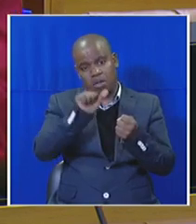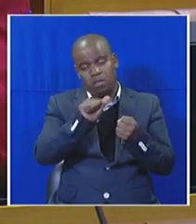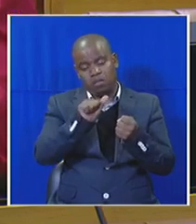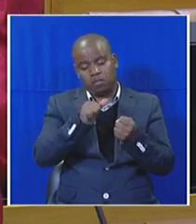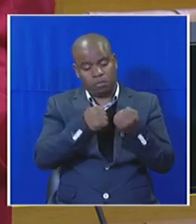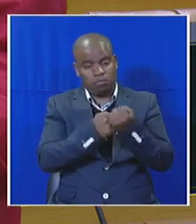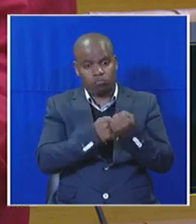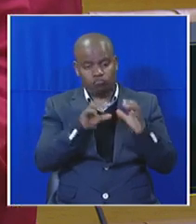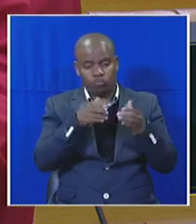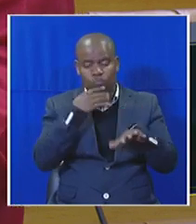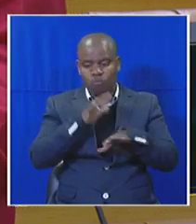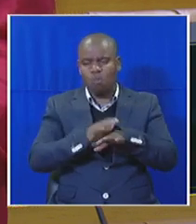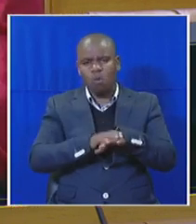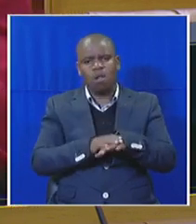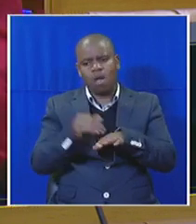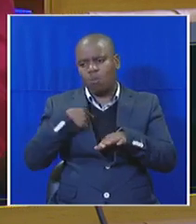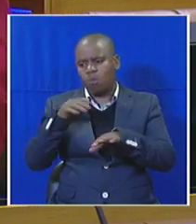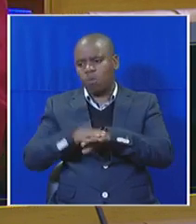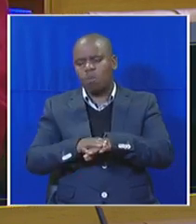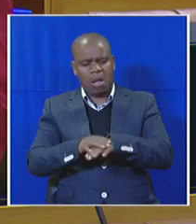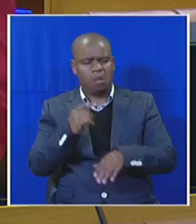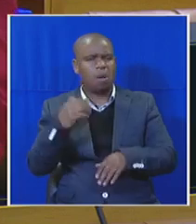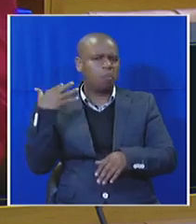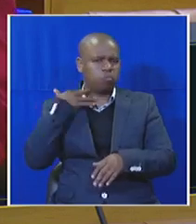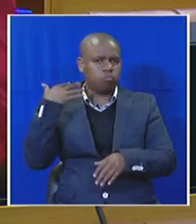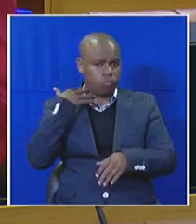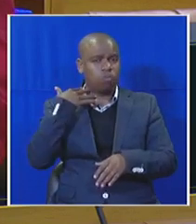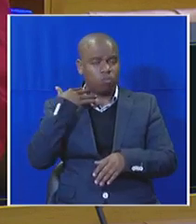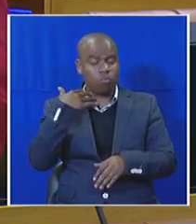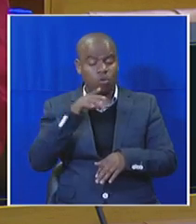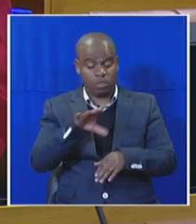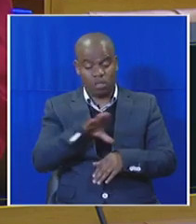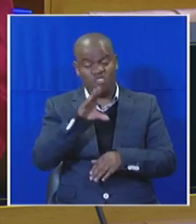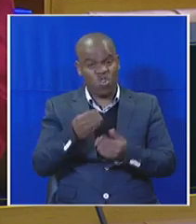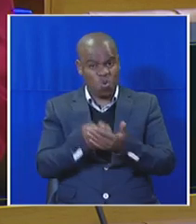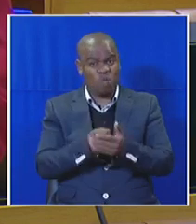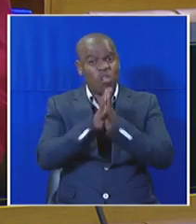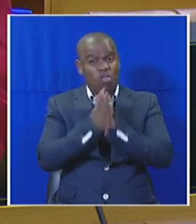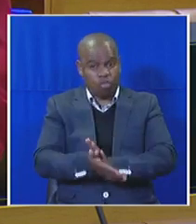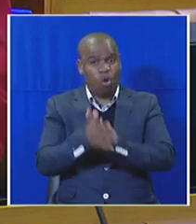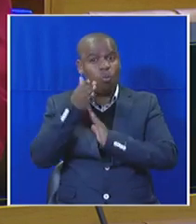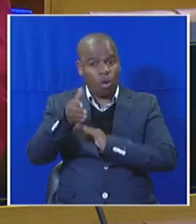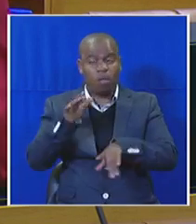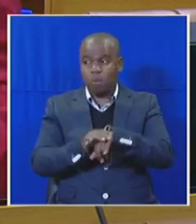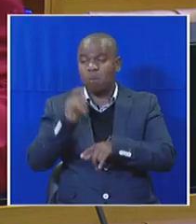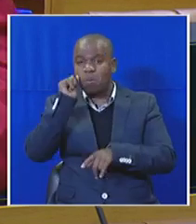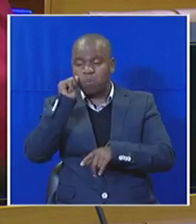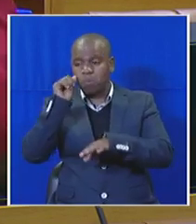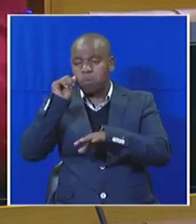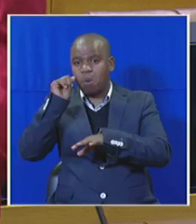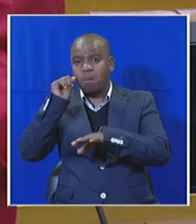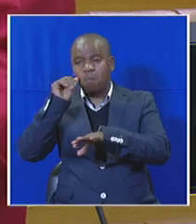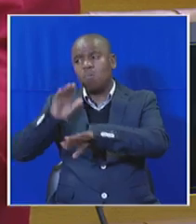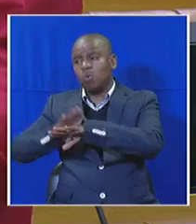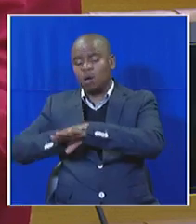evidence that nuclear is not affordable, it will cripple the country's fiscus, and countries such as Germany with nuclear experience have